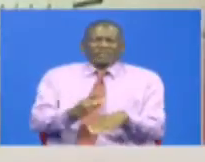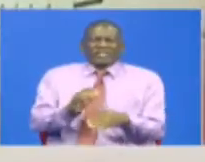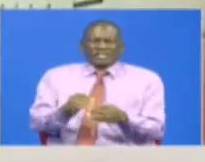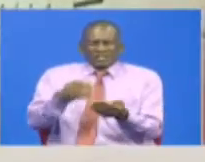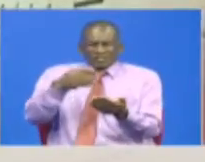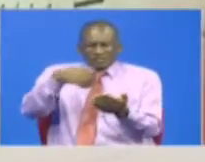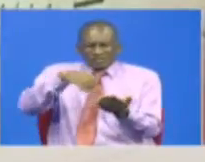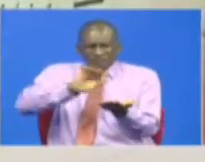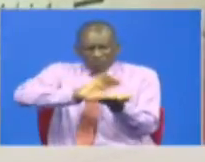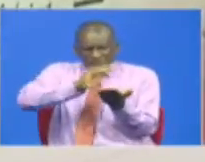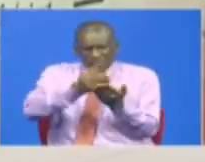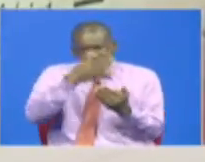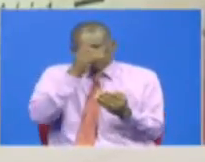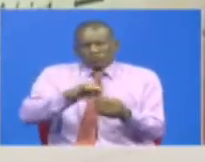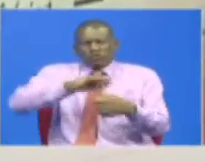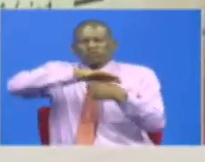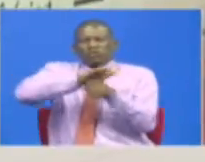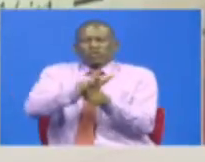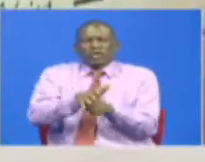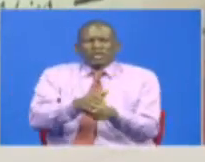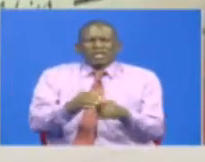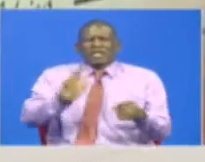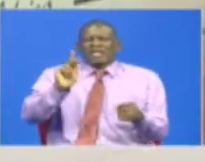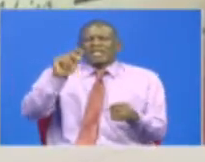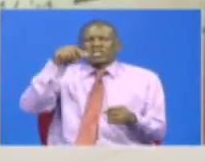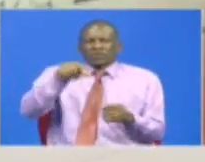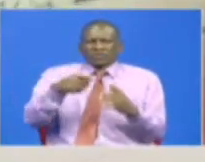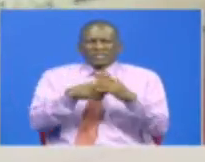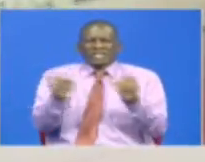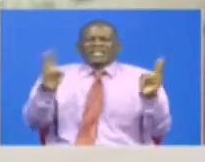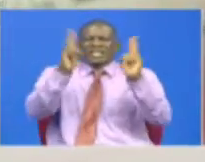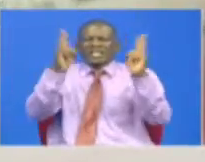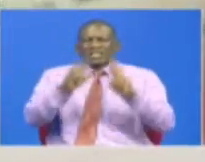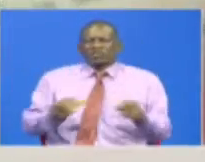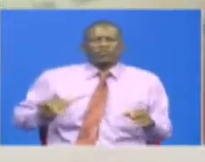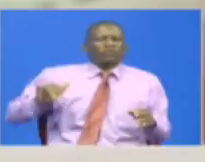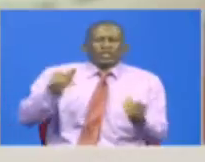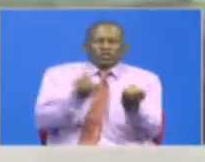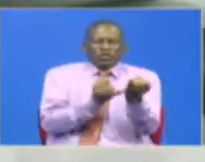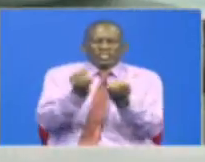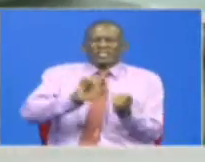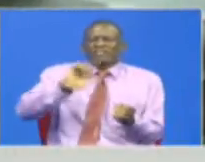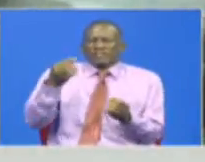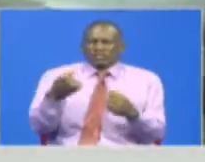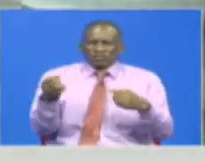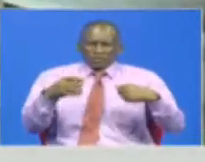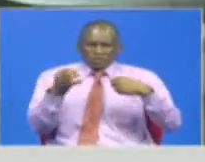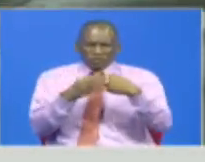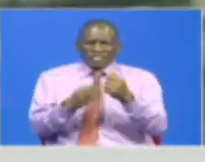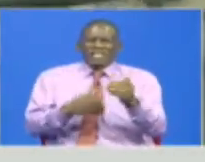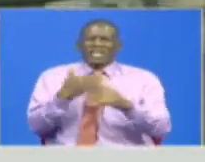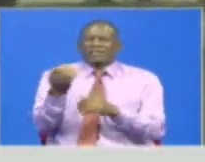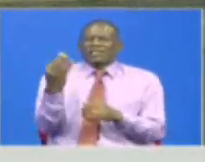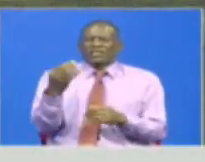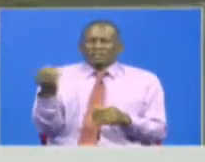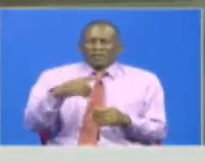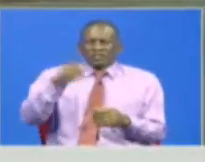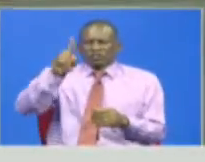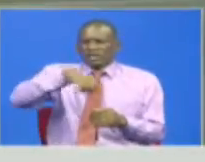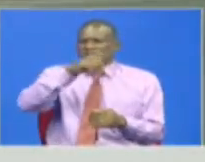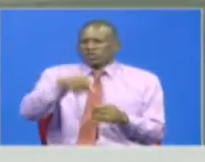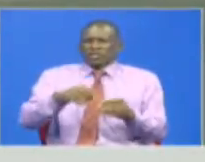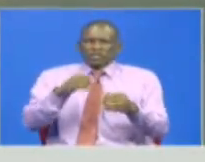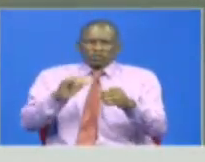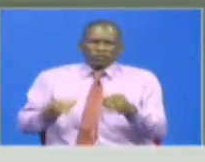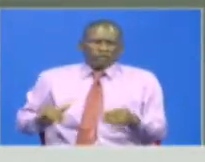effects of the COVID-19 pandemic. Kenya Airways resumed international flights on Saturday, 1st of August, after 3 months of suspended operations due